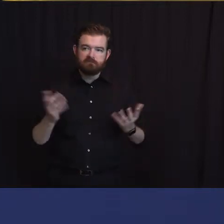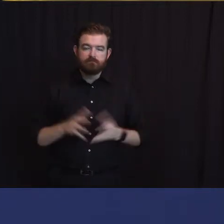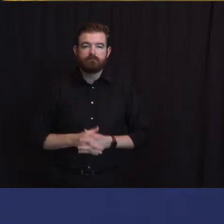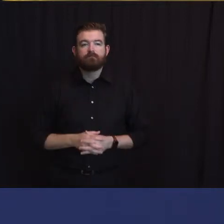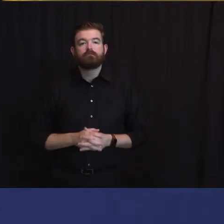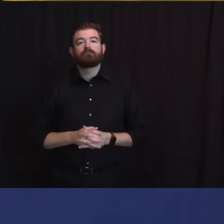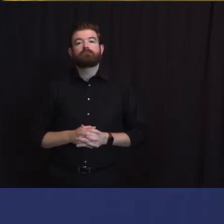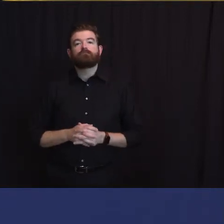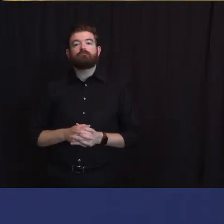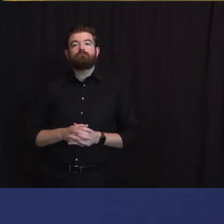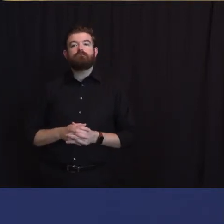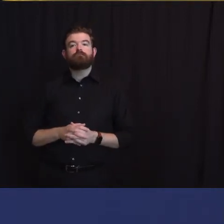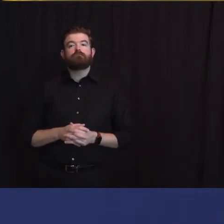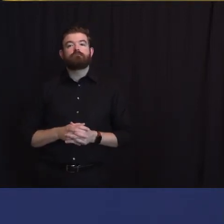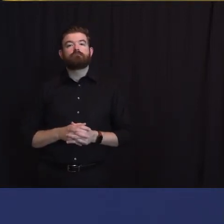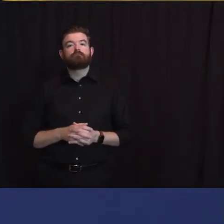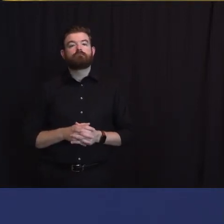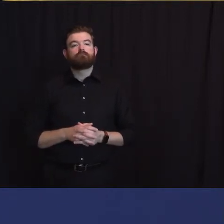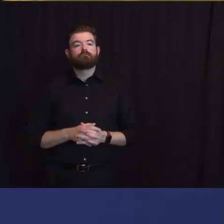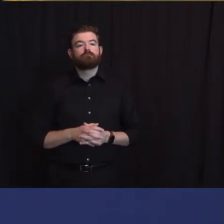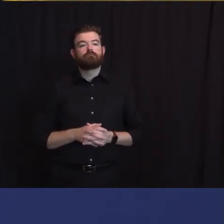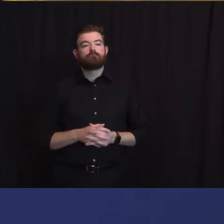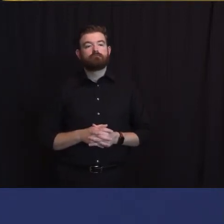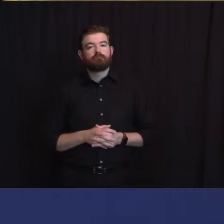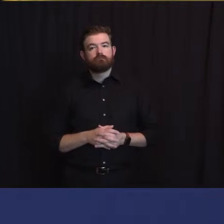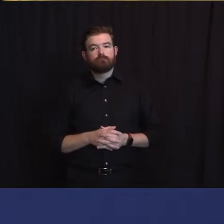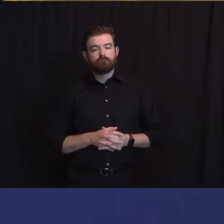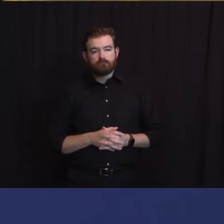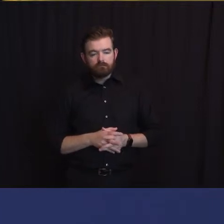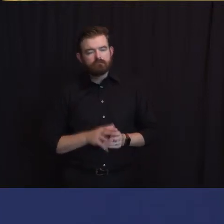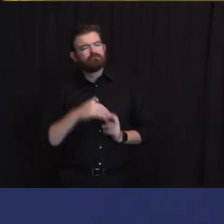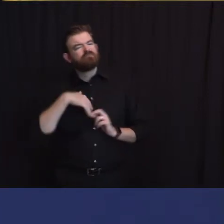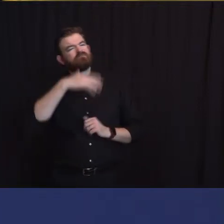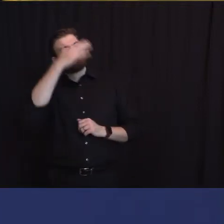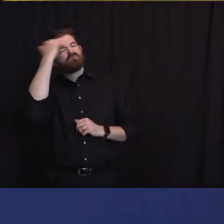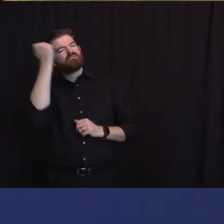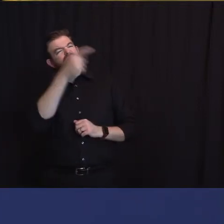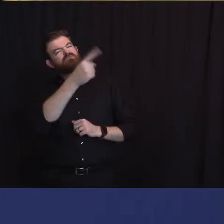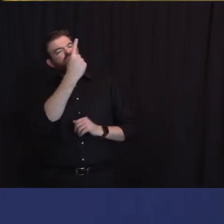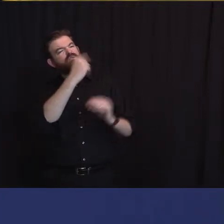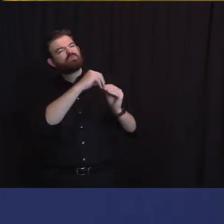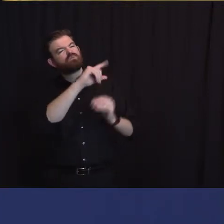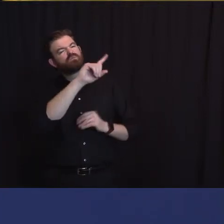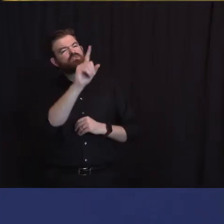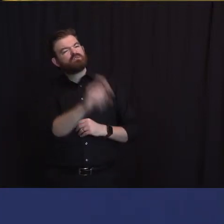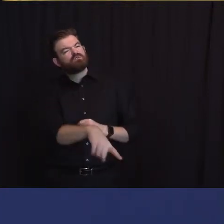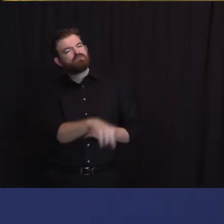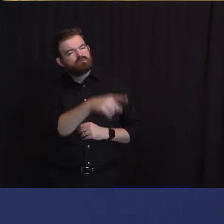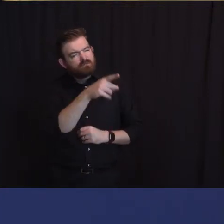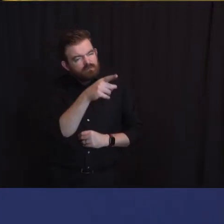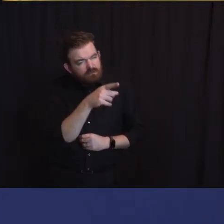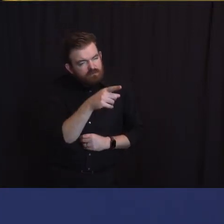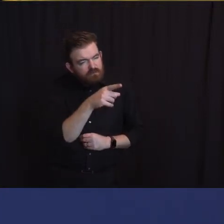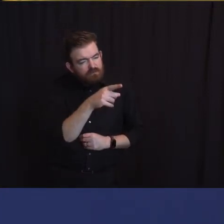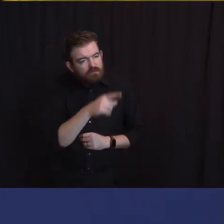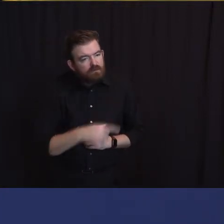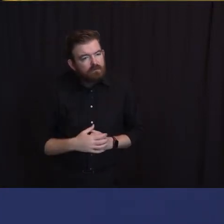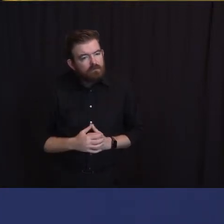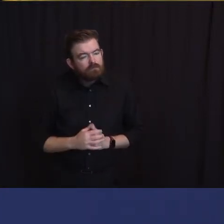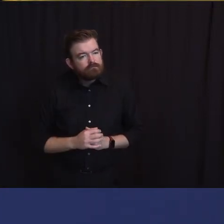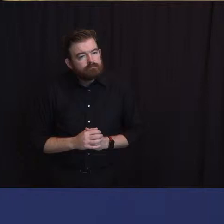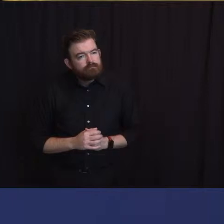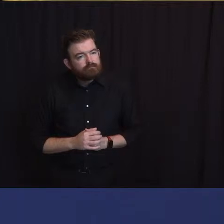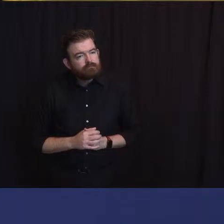I can't remember help me out, Matt. Matt Stinney, he's got the last one for me, outdoor at camps or indoor at schools. In general. Oh,